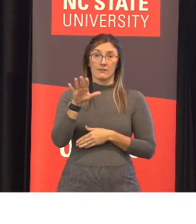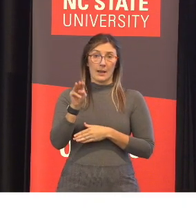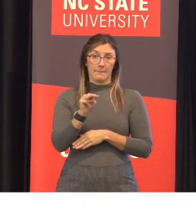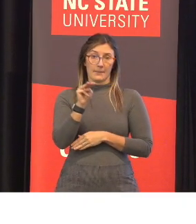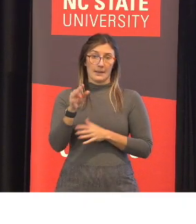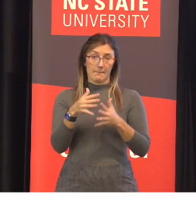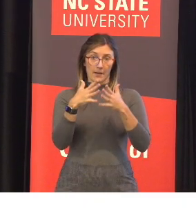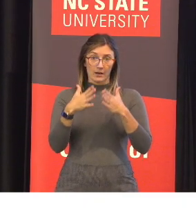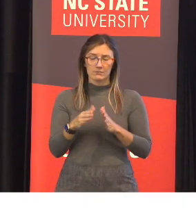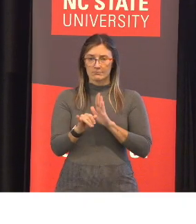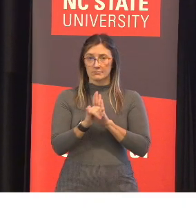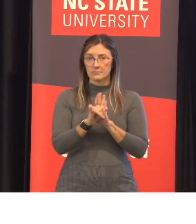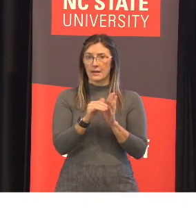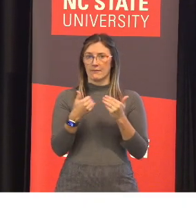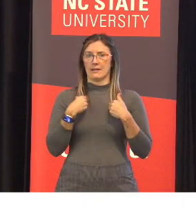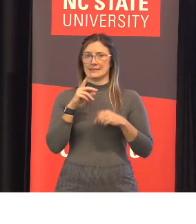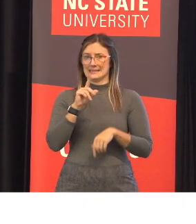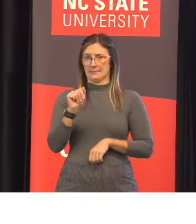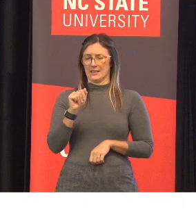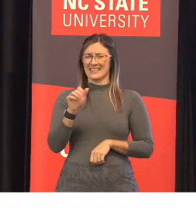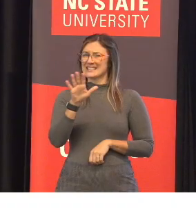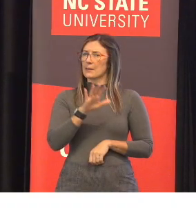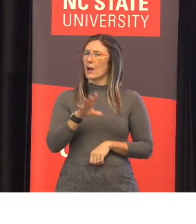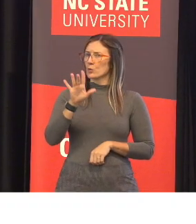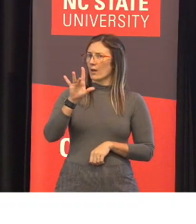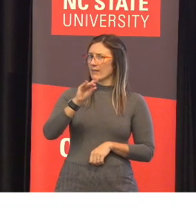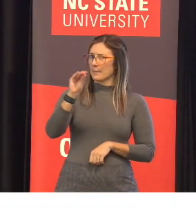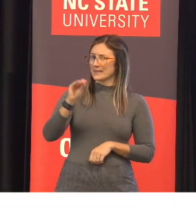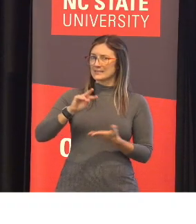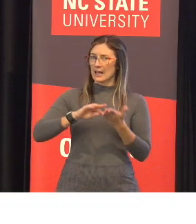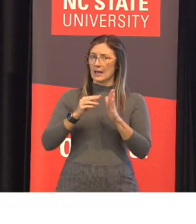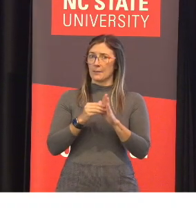disability. That's about 20% of our population, 1 in 5 people.